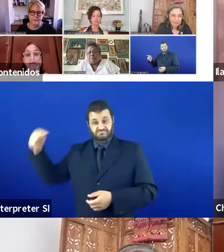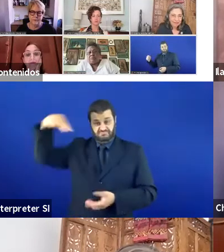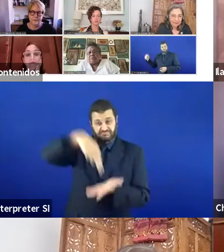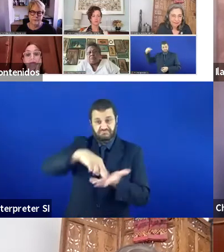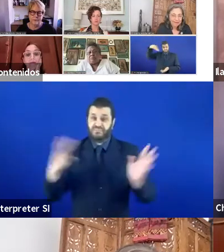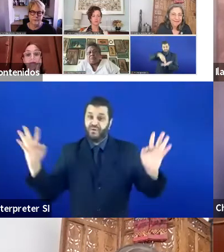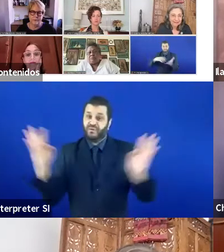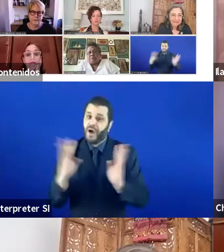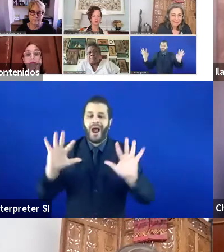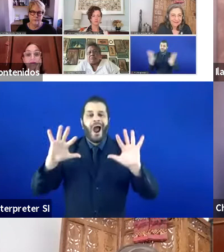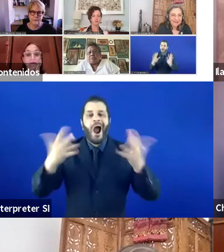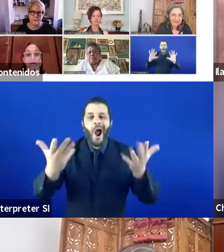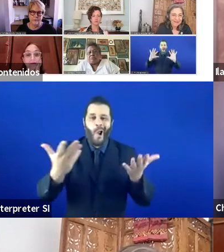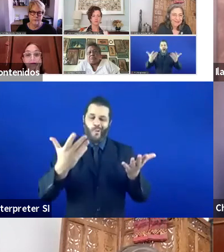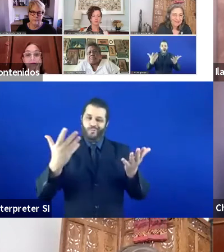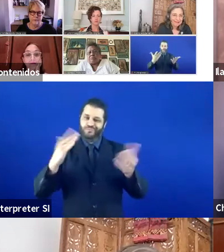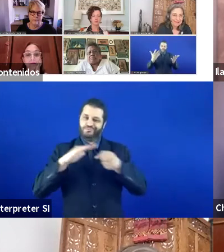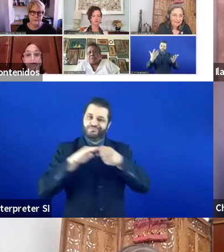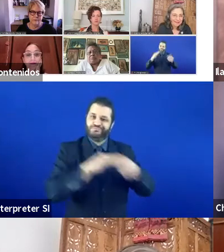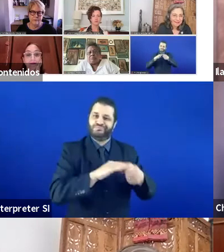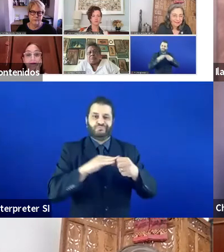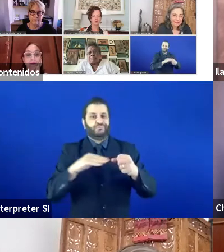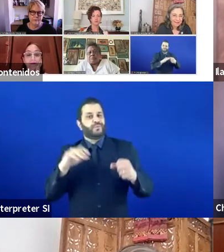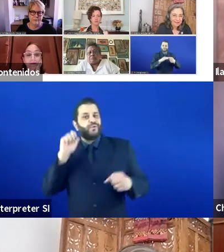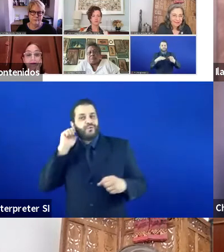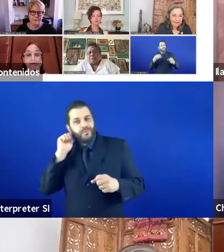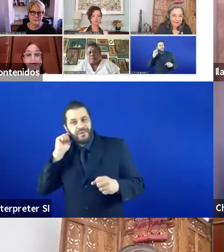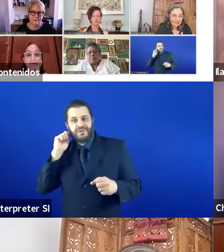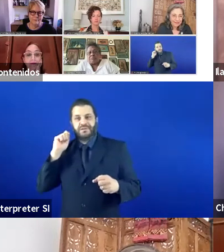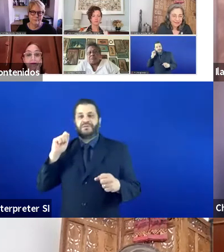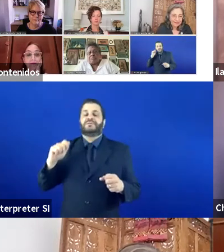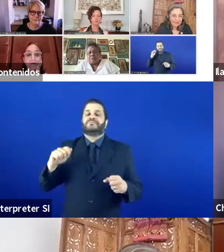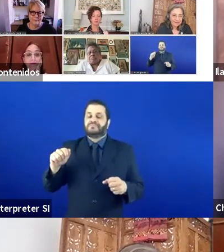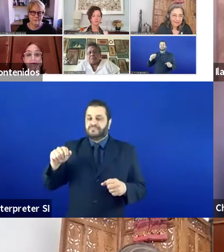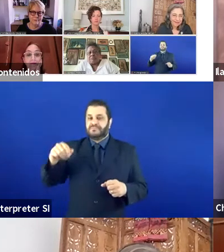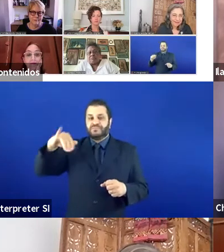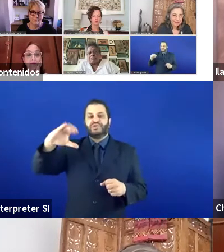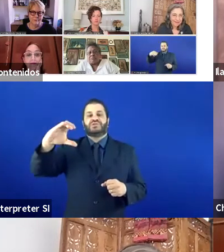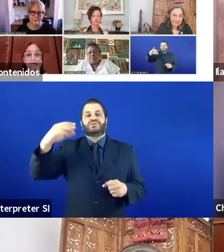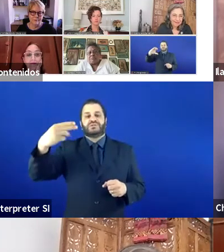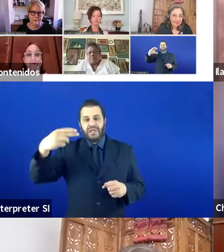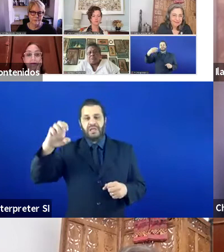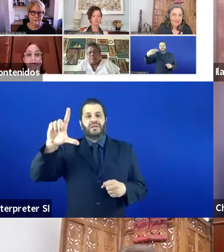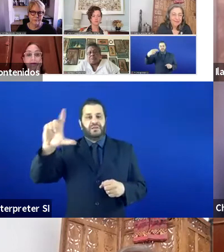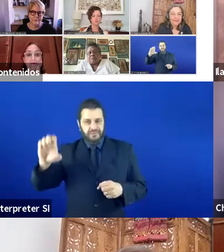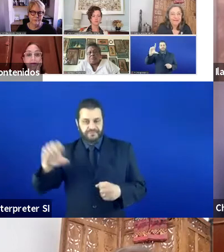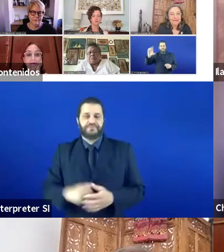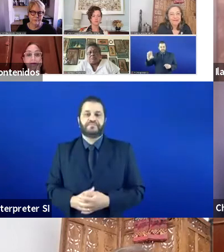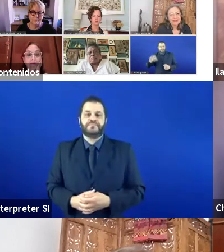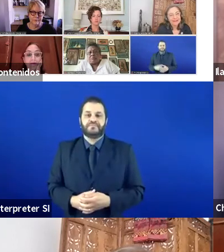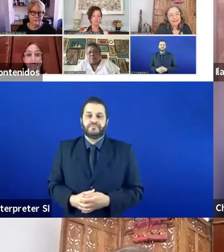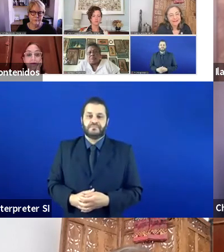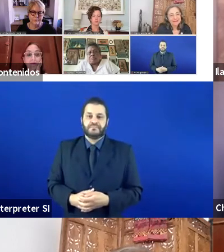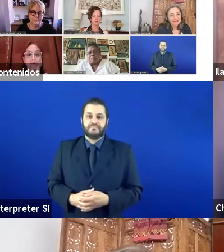Committee. The second is Ms. Charlotte Bunch, professor and founding member and senior scholar at the Center for Women's Global